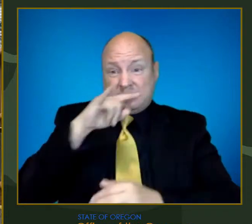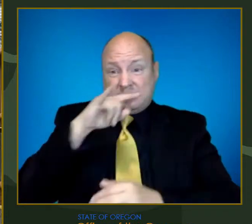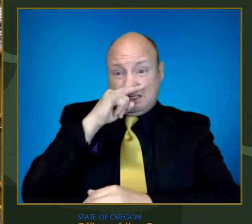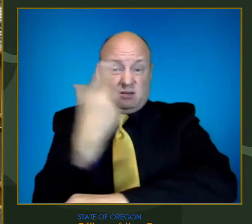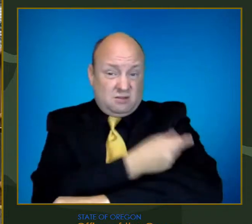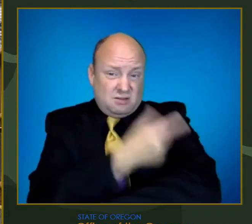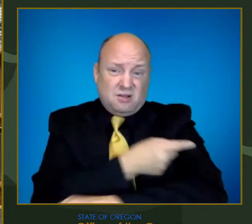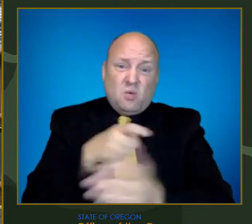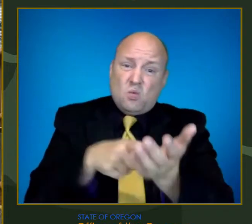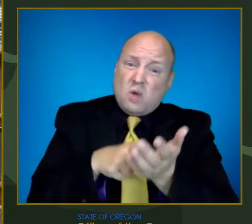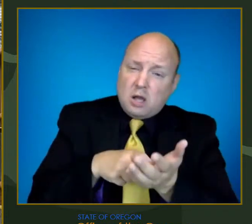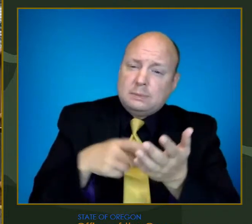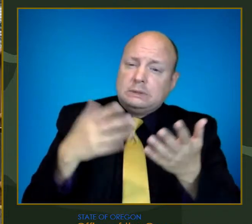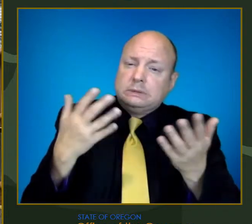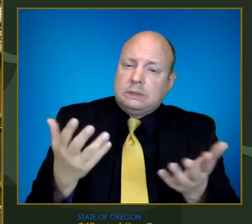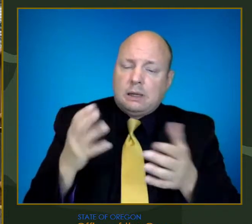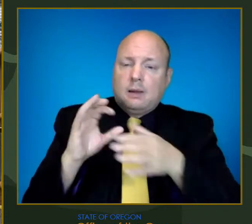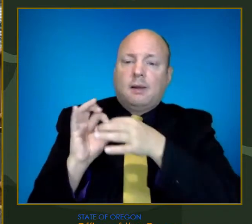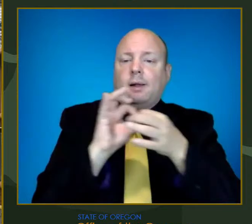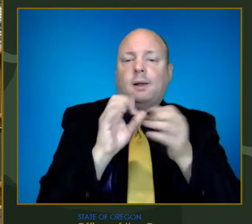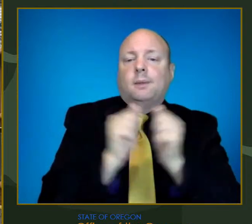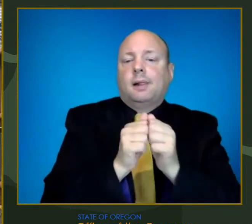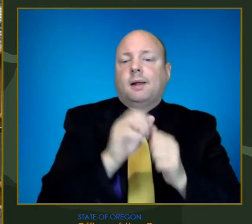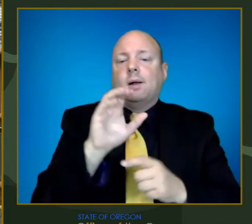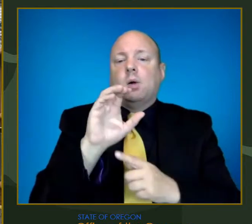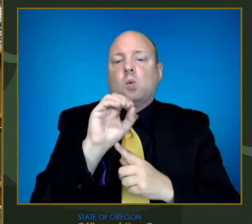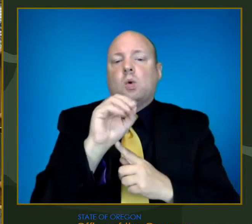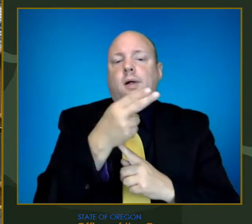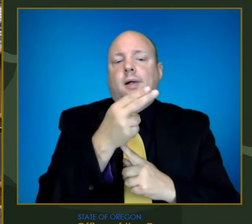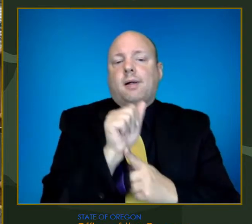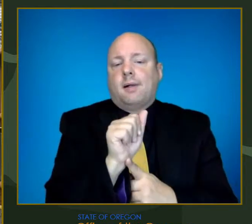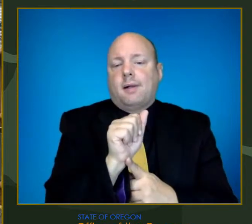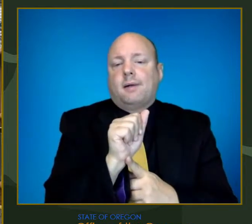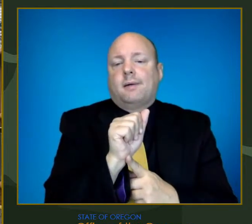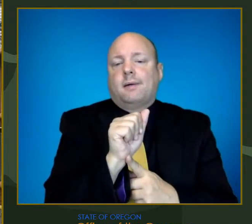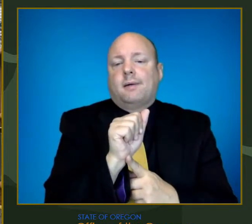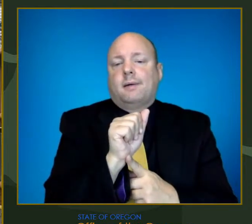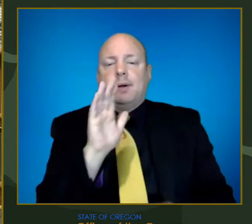at the Oregon Health Authority, and so I'll let Director Allen address that directly.